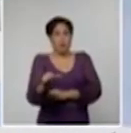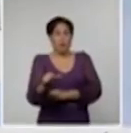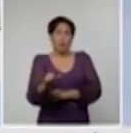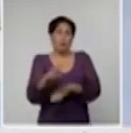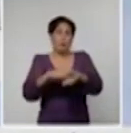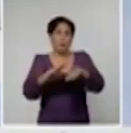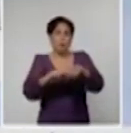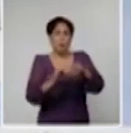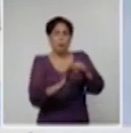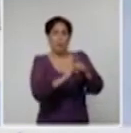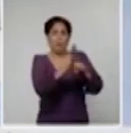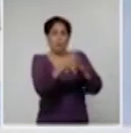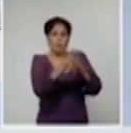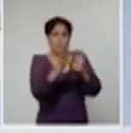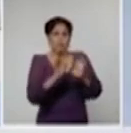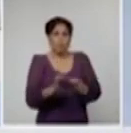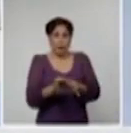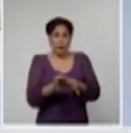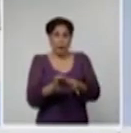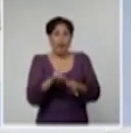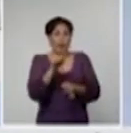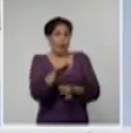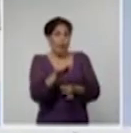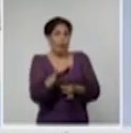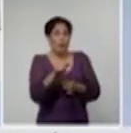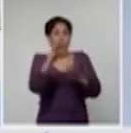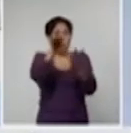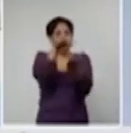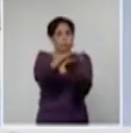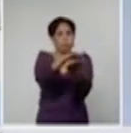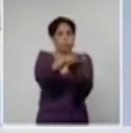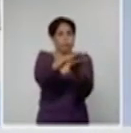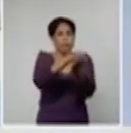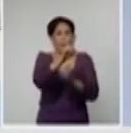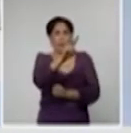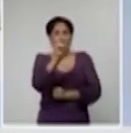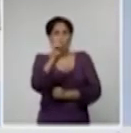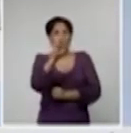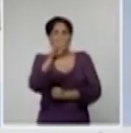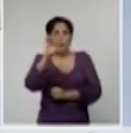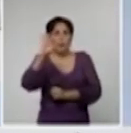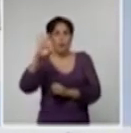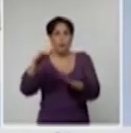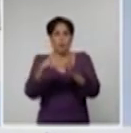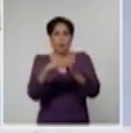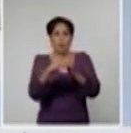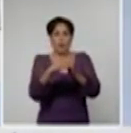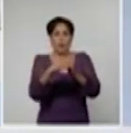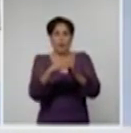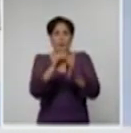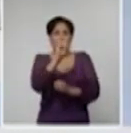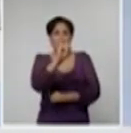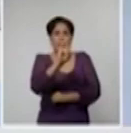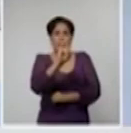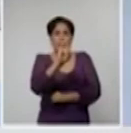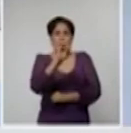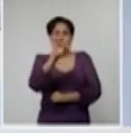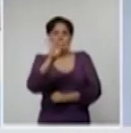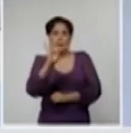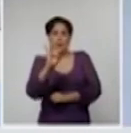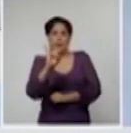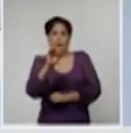2,164 fatalities in the region had yesterday, for a cumulative